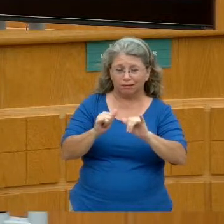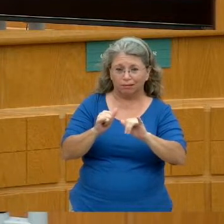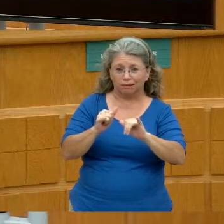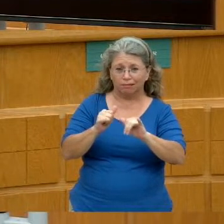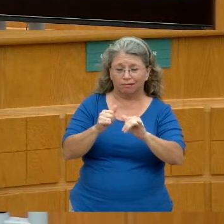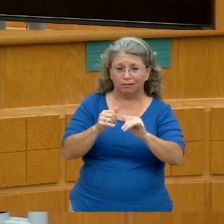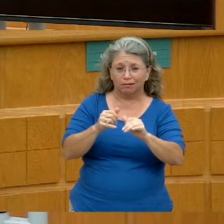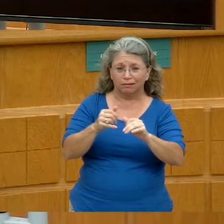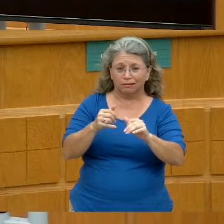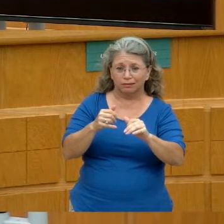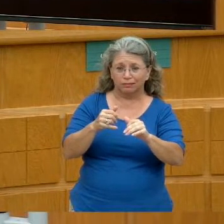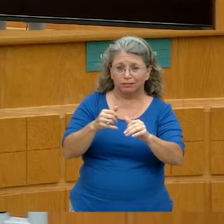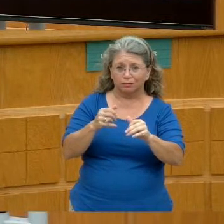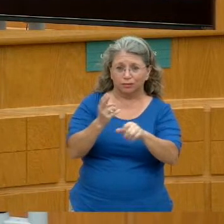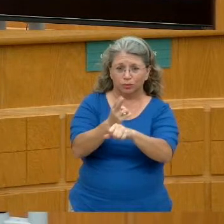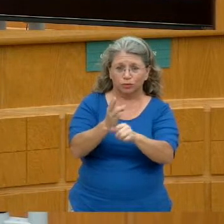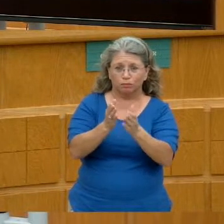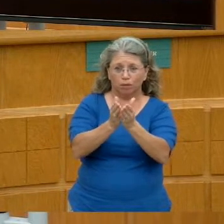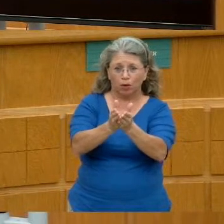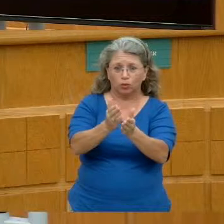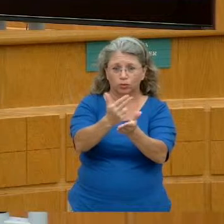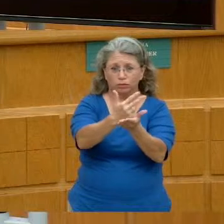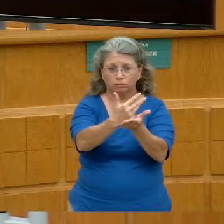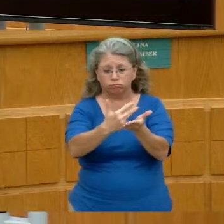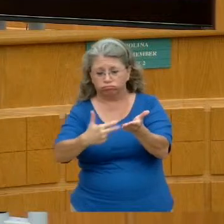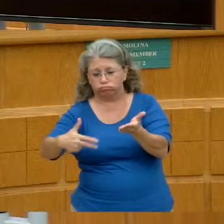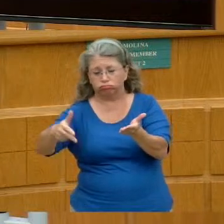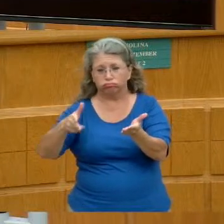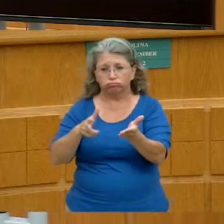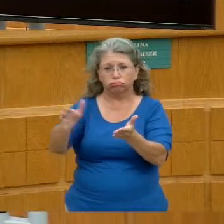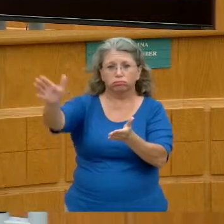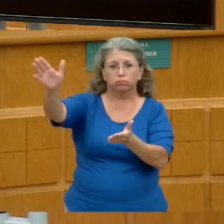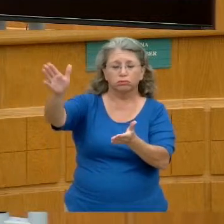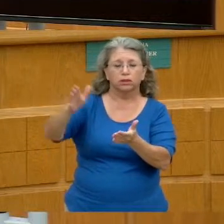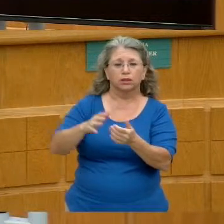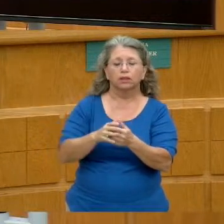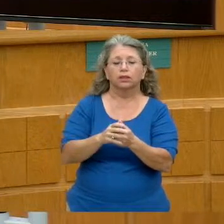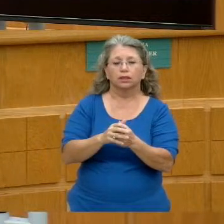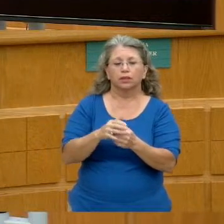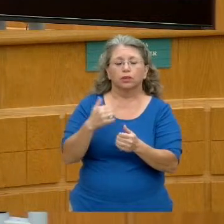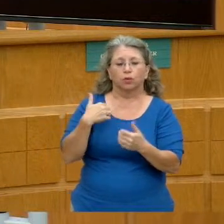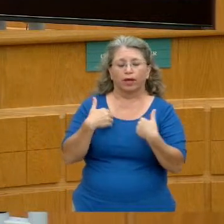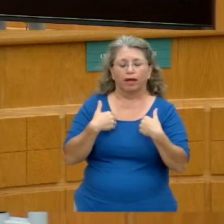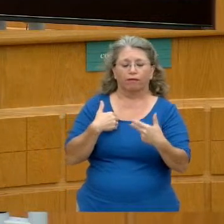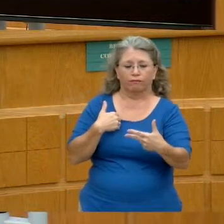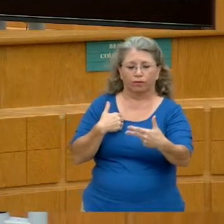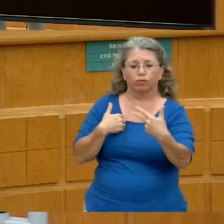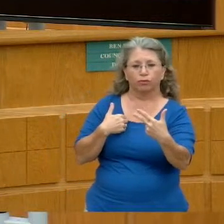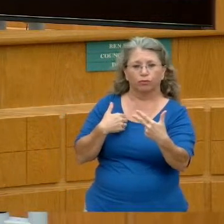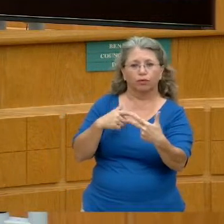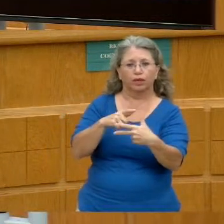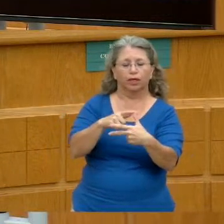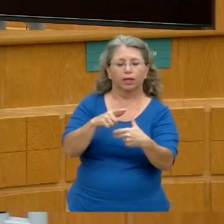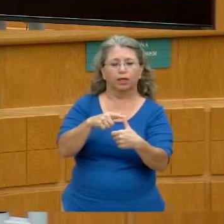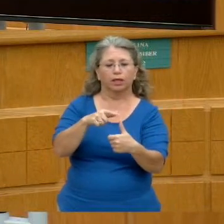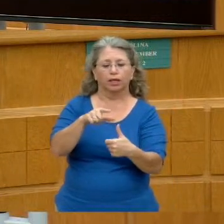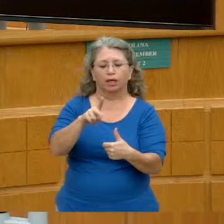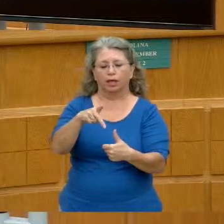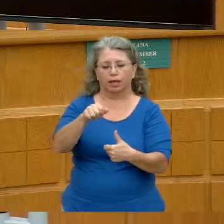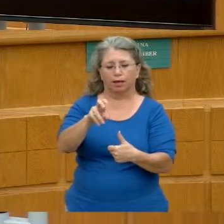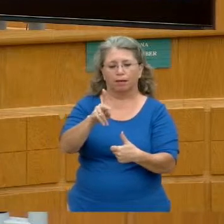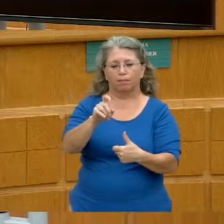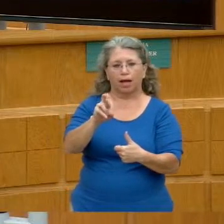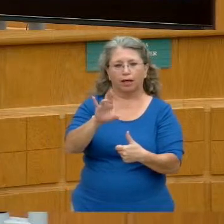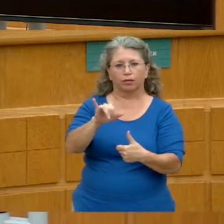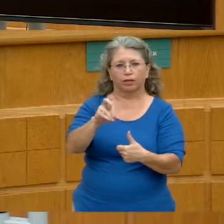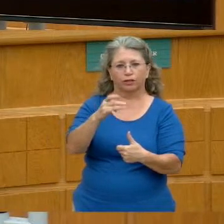3 boat ramps down on the Gulf beaches. There's one at Packery Channel, and then there's 2 that we